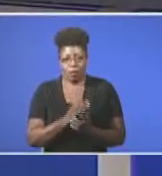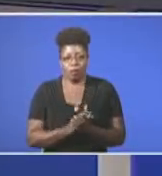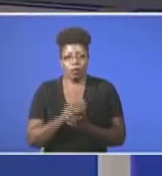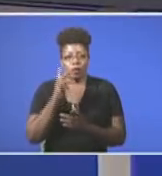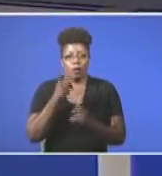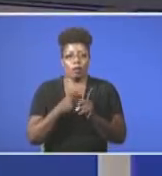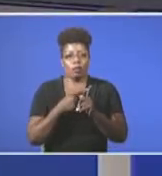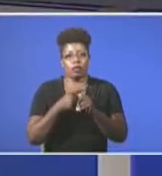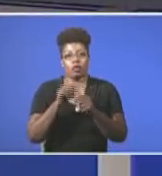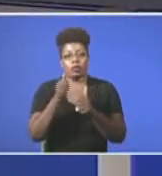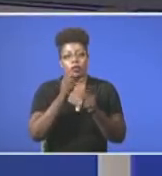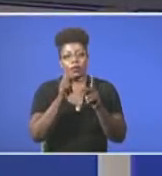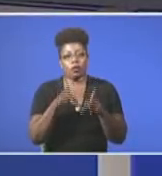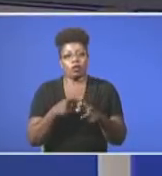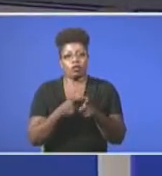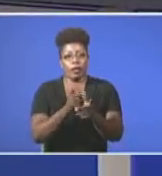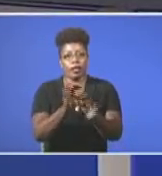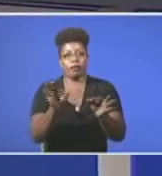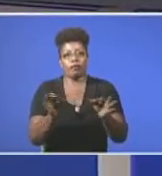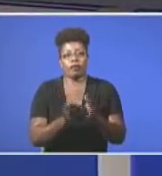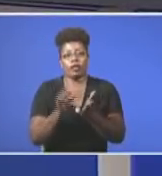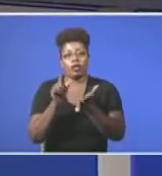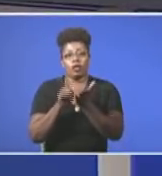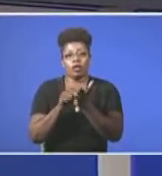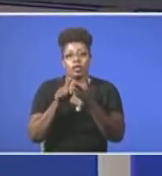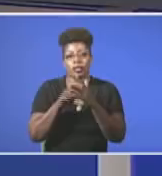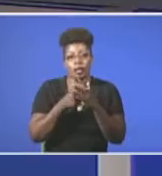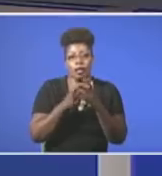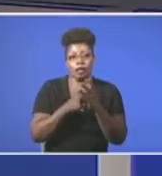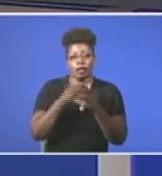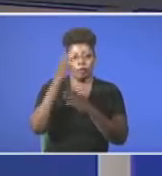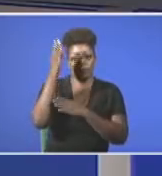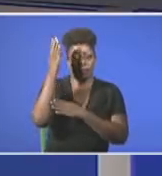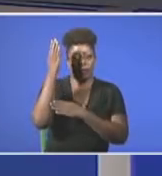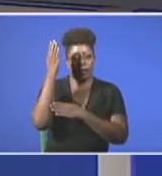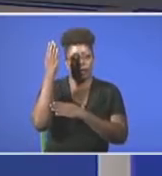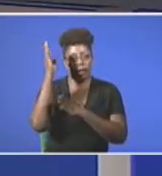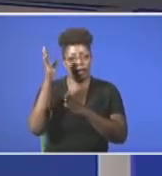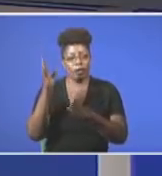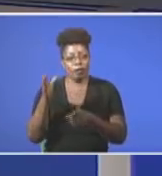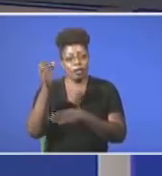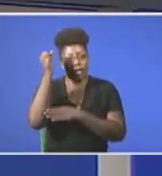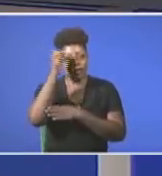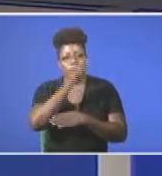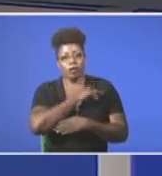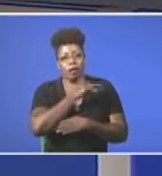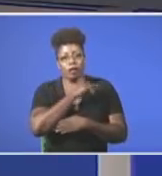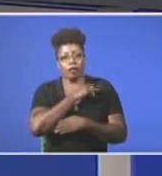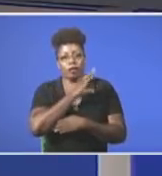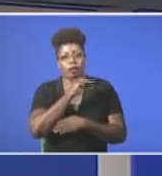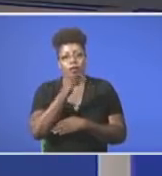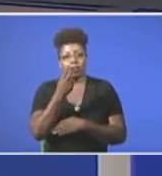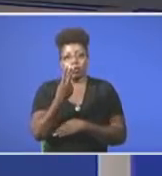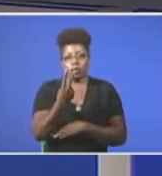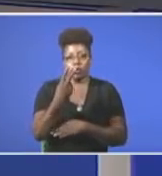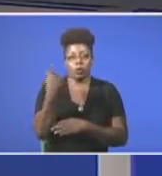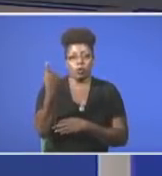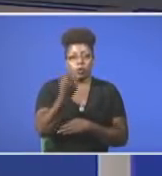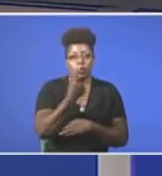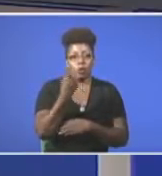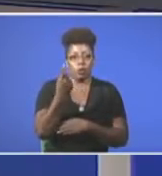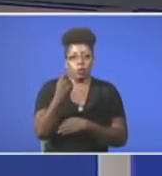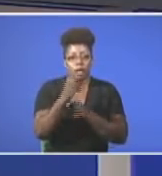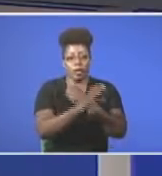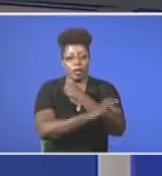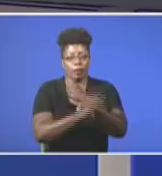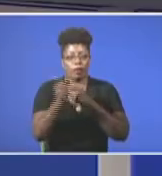Welcome to sports, everybody. Some track and field news starting us off. Bahamian Stephen Gardner and Trevor Barry, the only Caribbean winners today in Poland. Gardner,